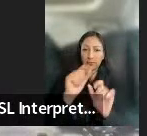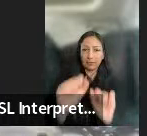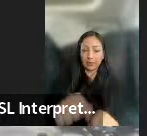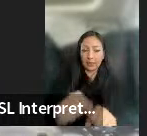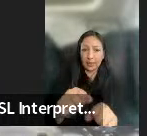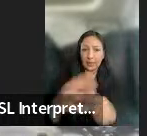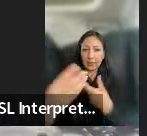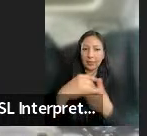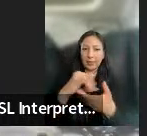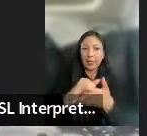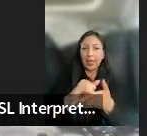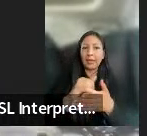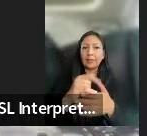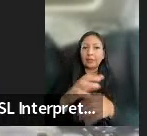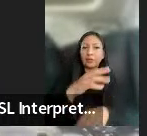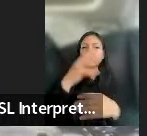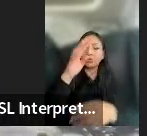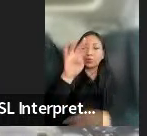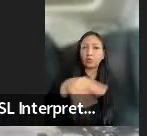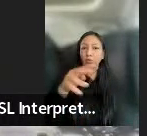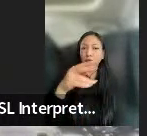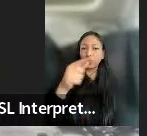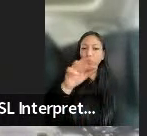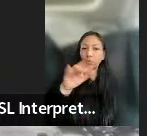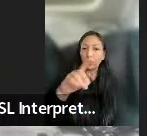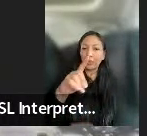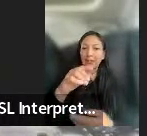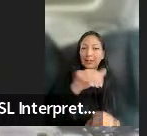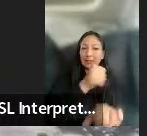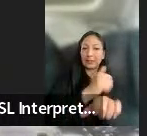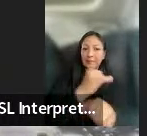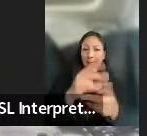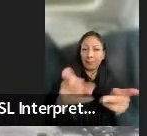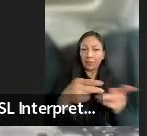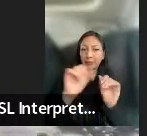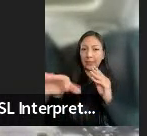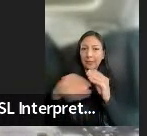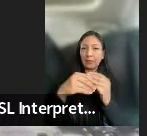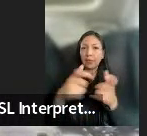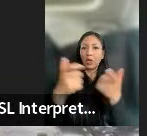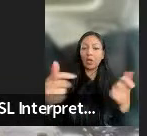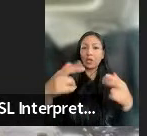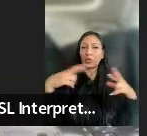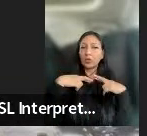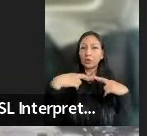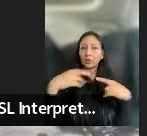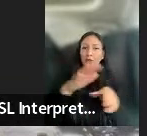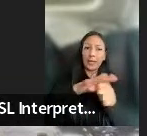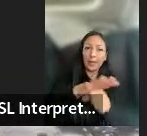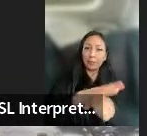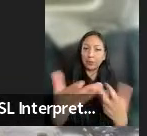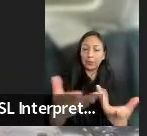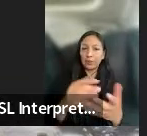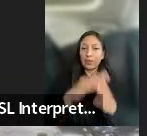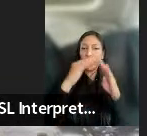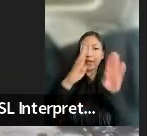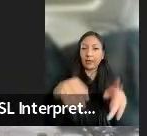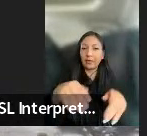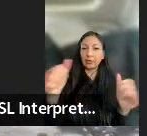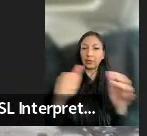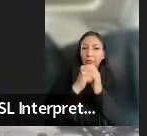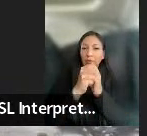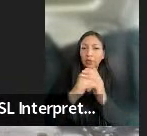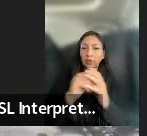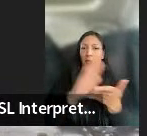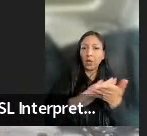grid supporting installations at places that include large residential campuses, houses of worship,